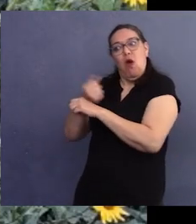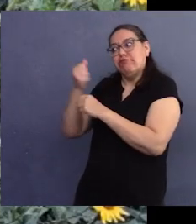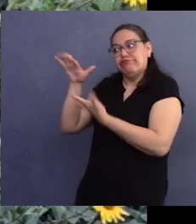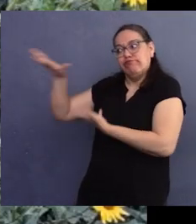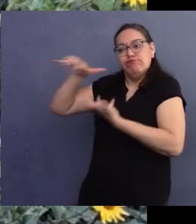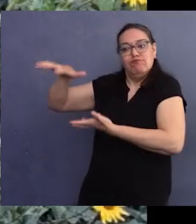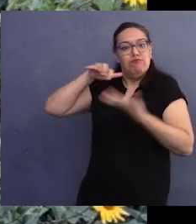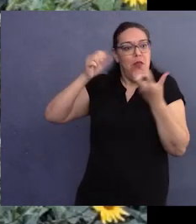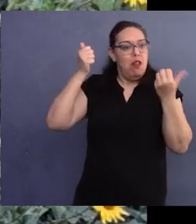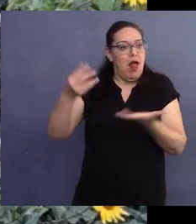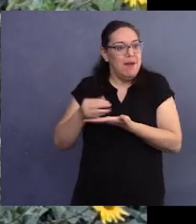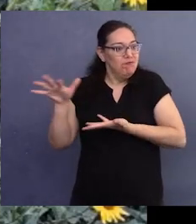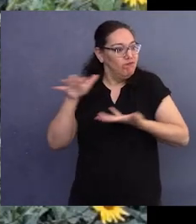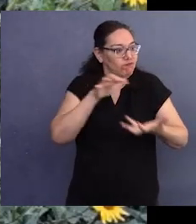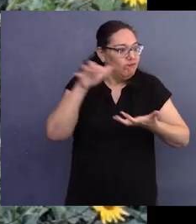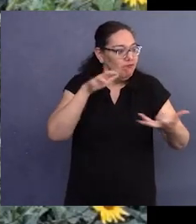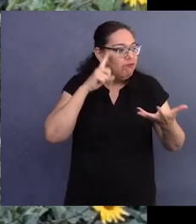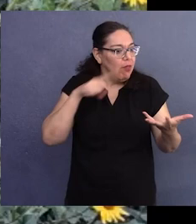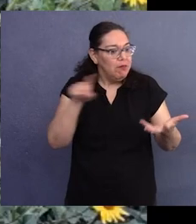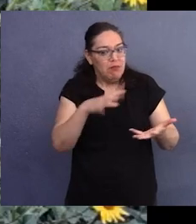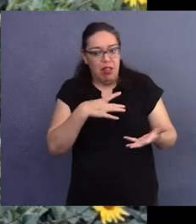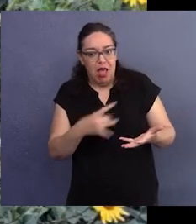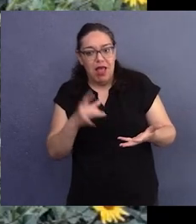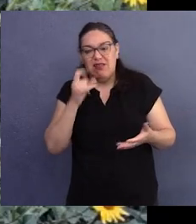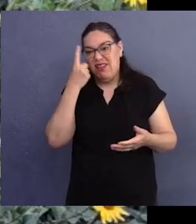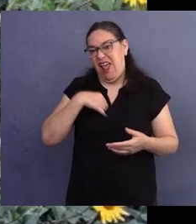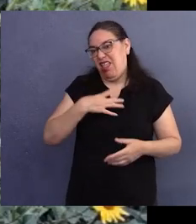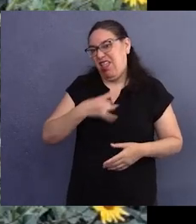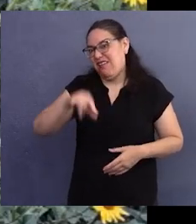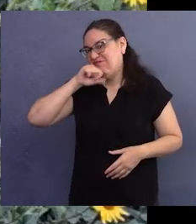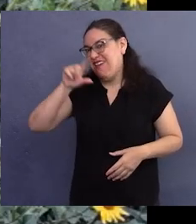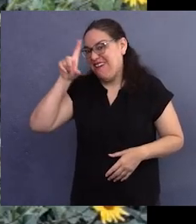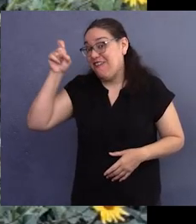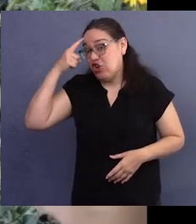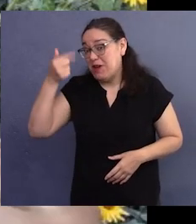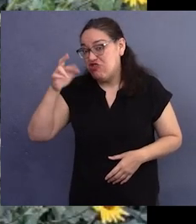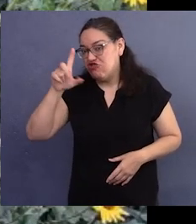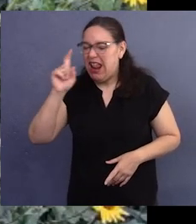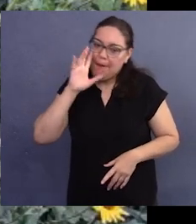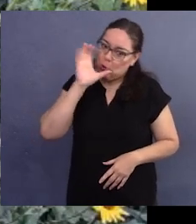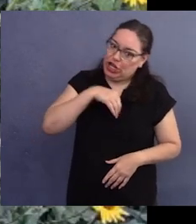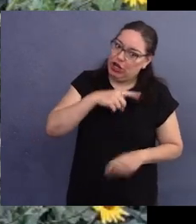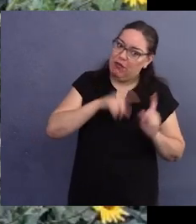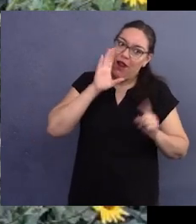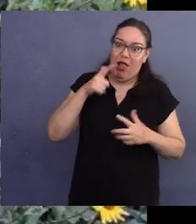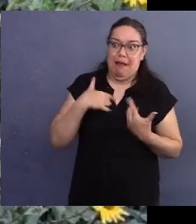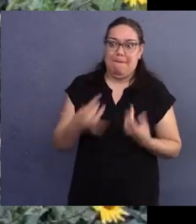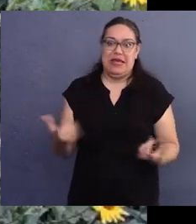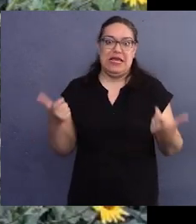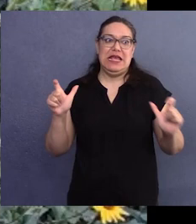job. Strange. I like government grants. I know I'm weird. I'm totally weird. Like big government grants. I like